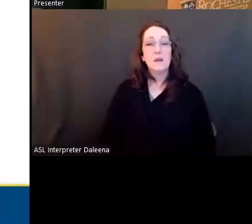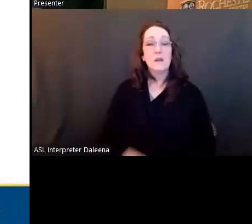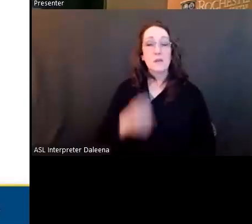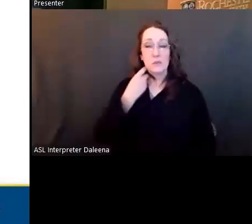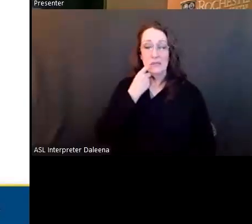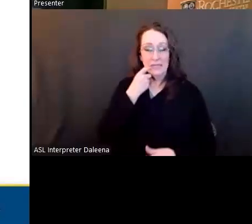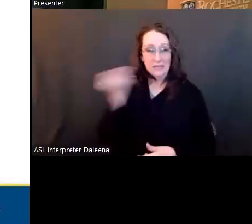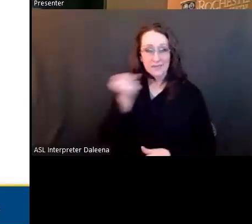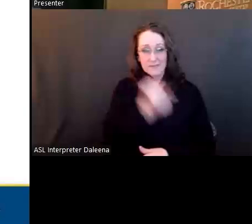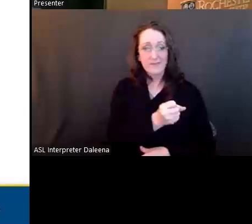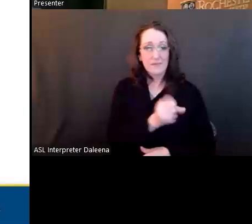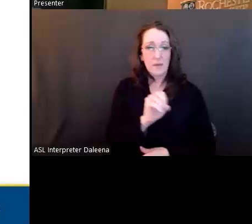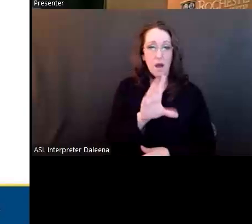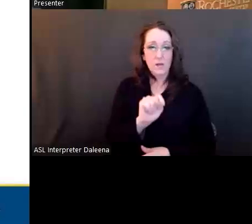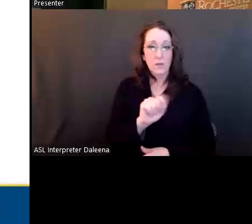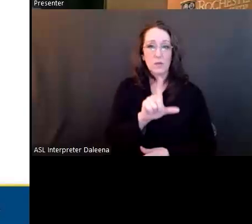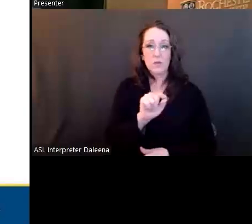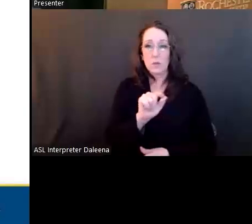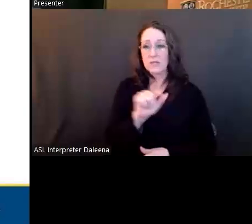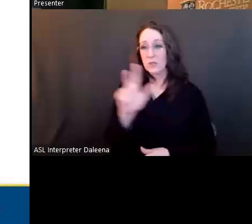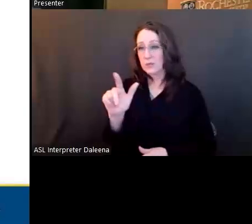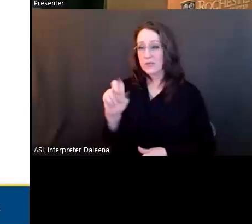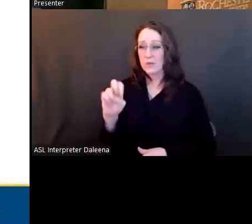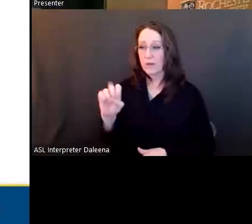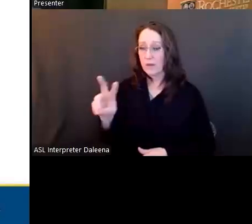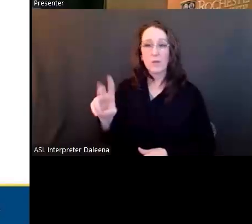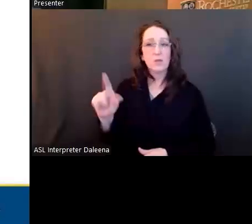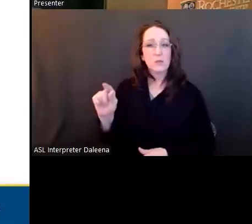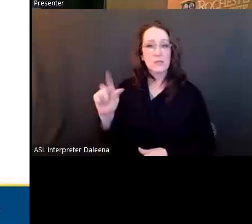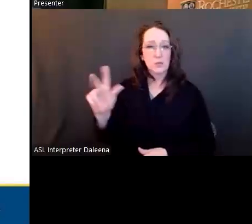admission being in October of 2023 and November of 2023.